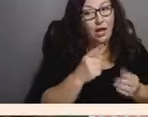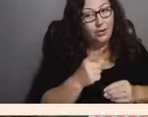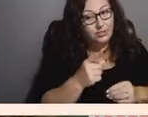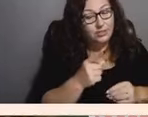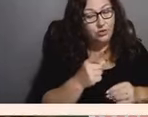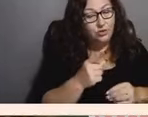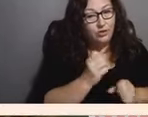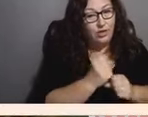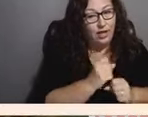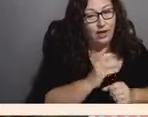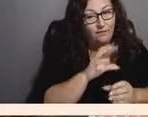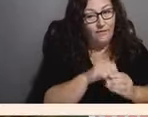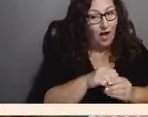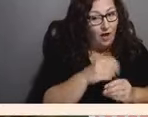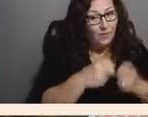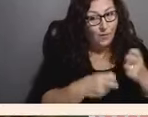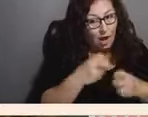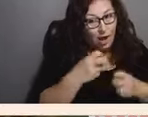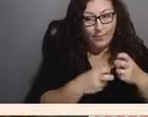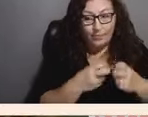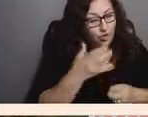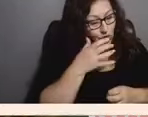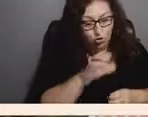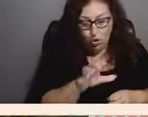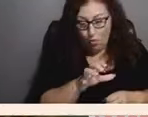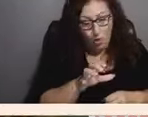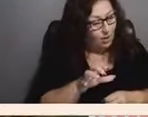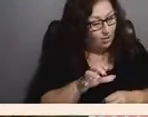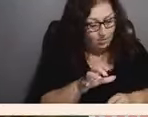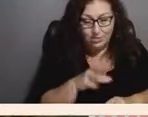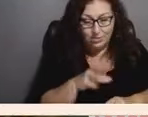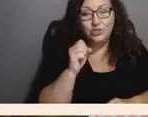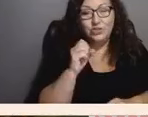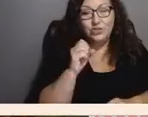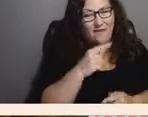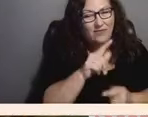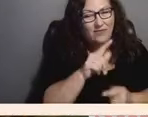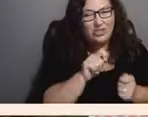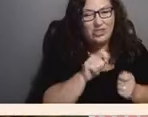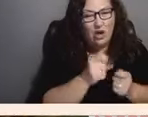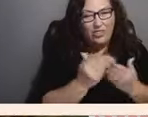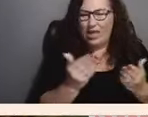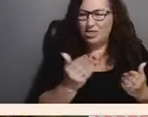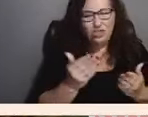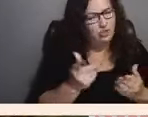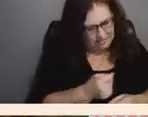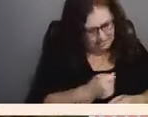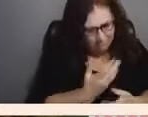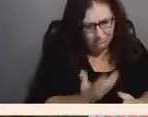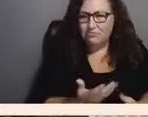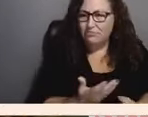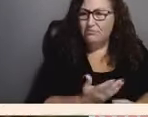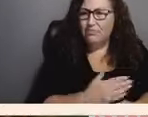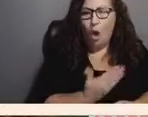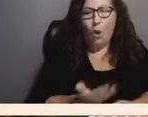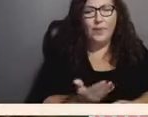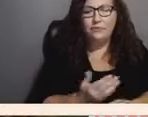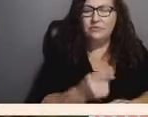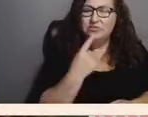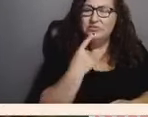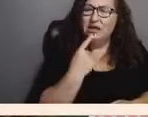don't want to go down. So there are certain things we just be open. hey, this is what I'm going